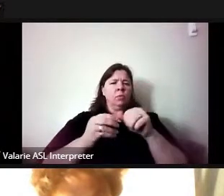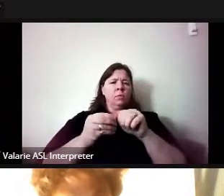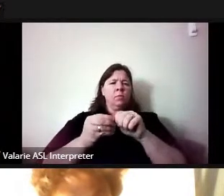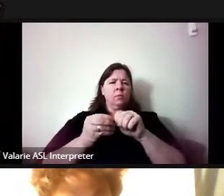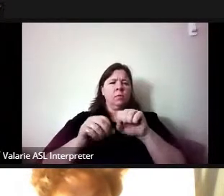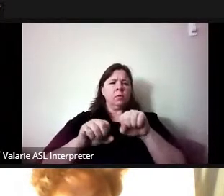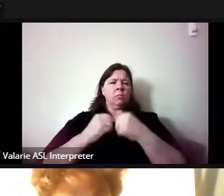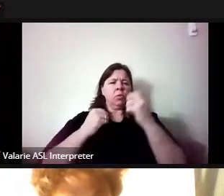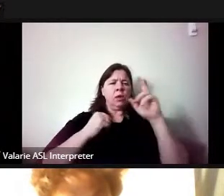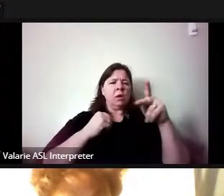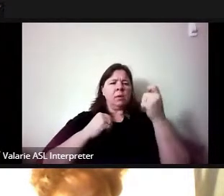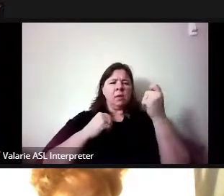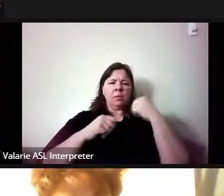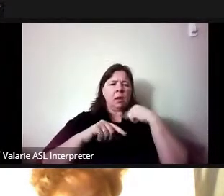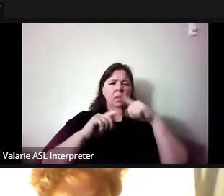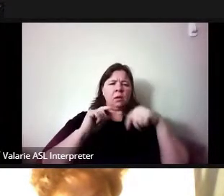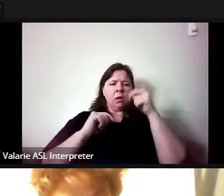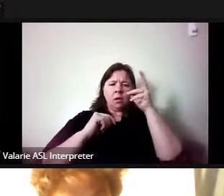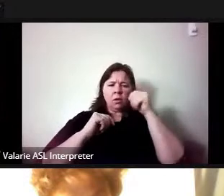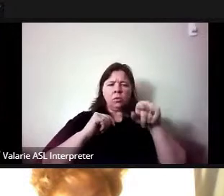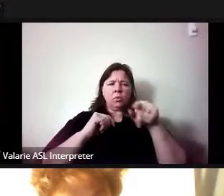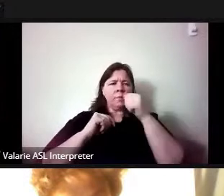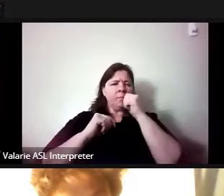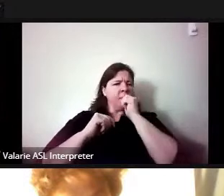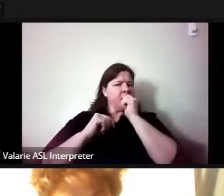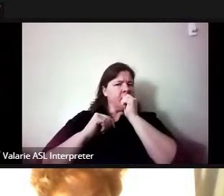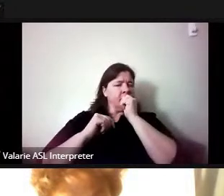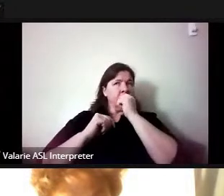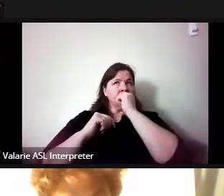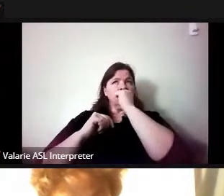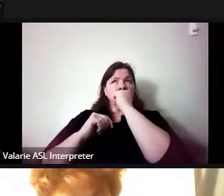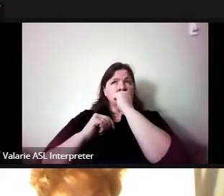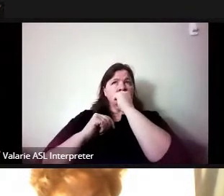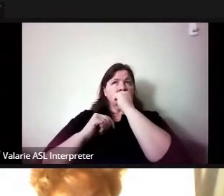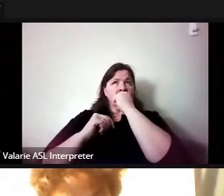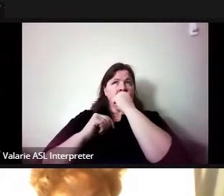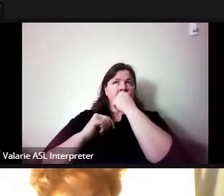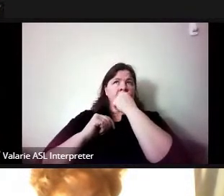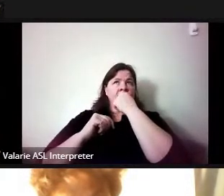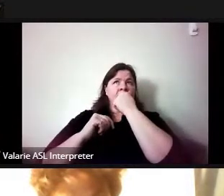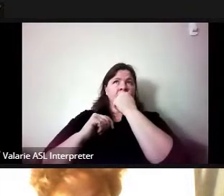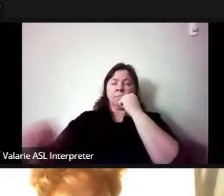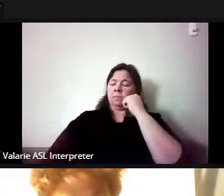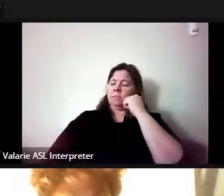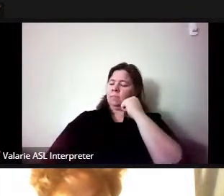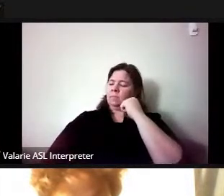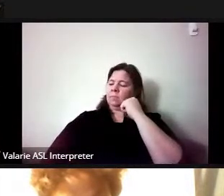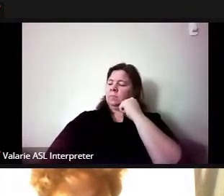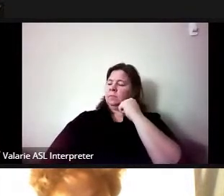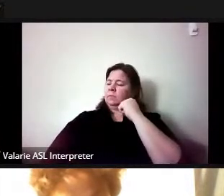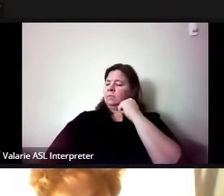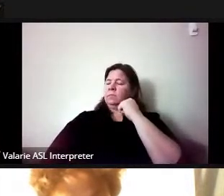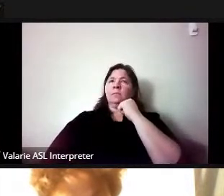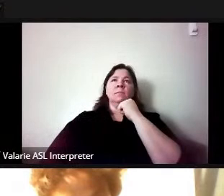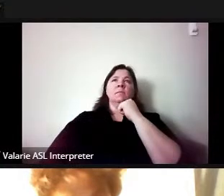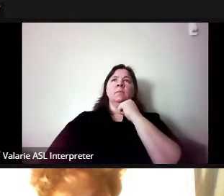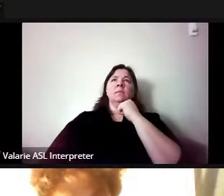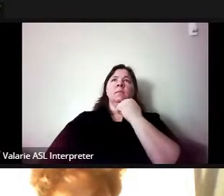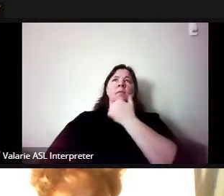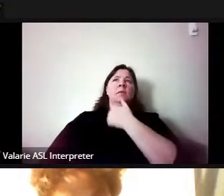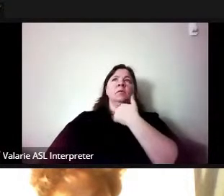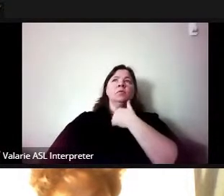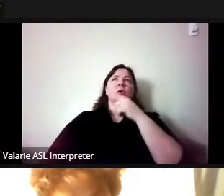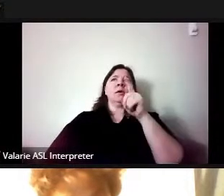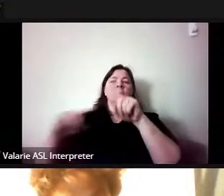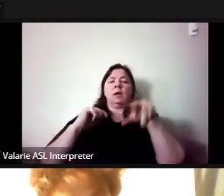you're breaking up a little bit. I cannot hear you. But you said you we cannot hear you. Sorry,